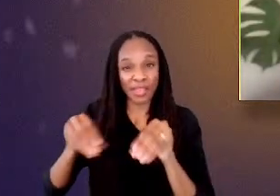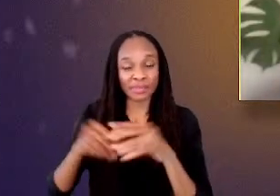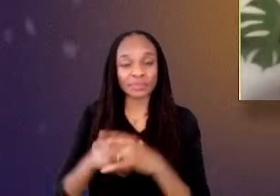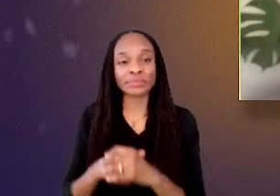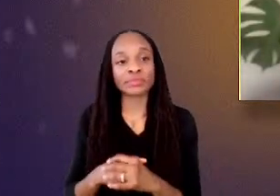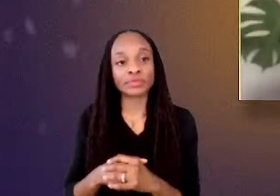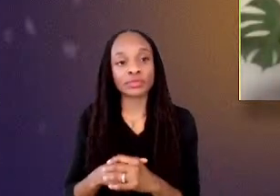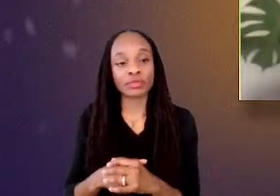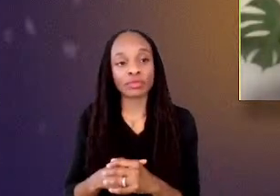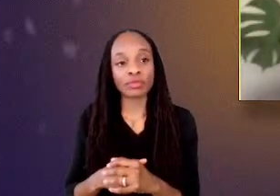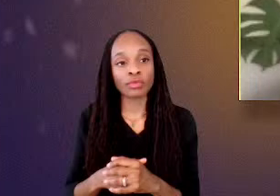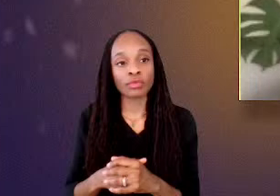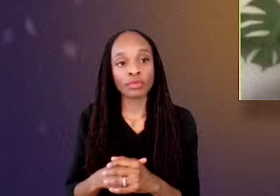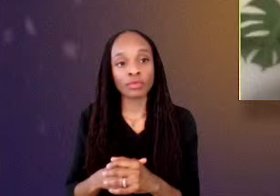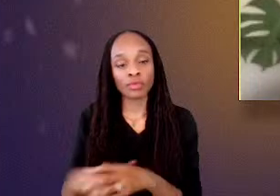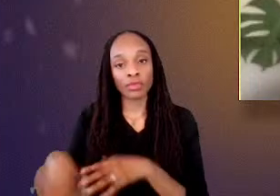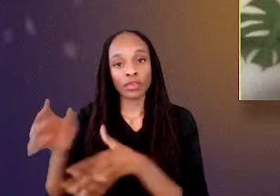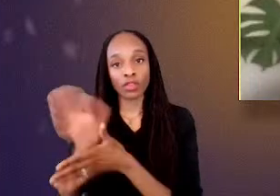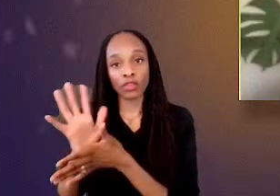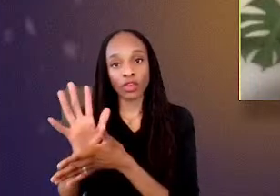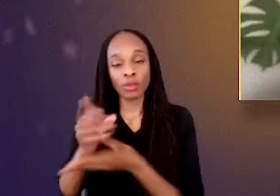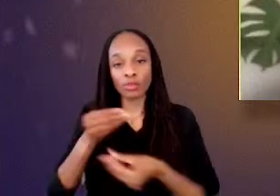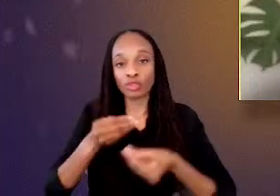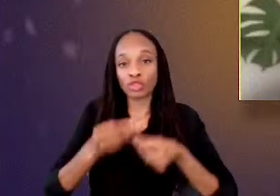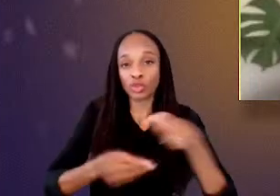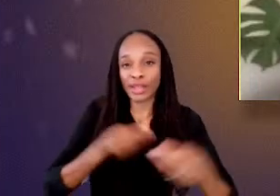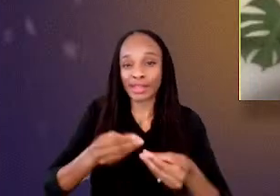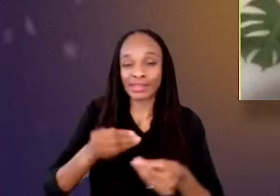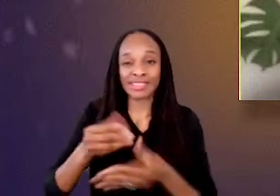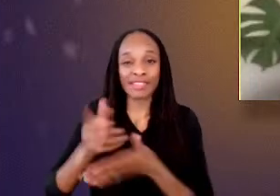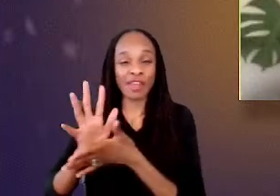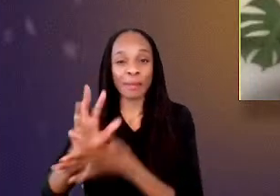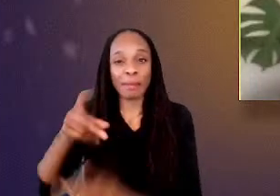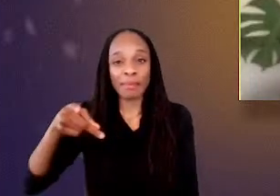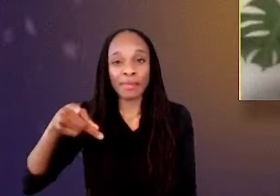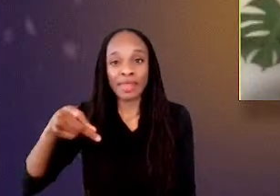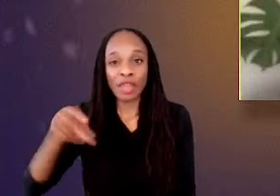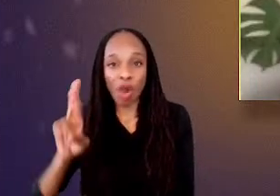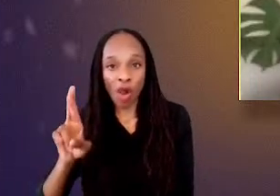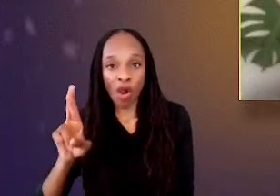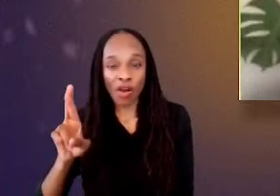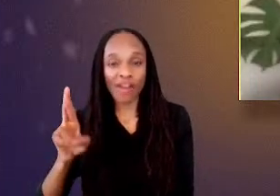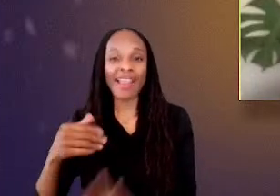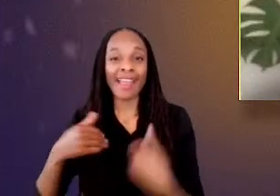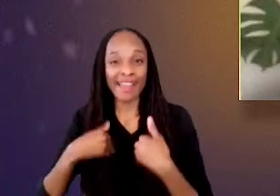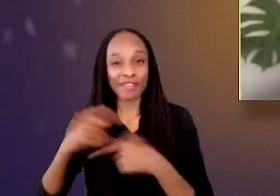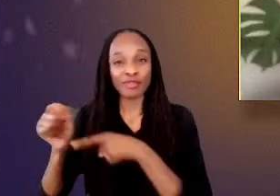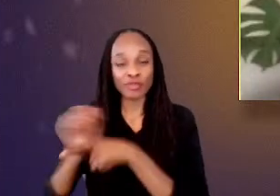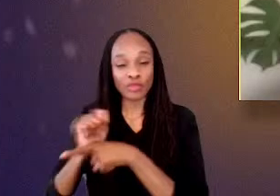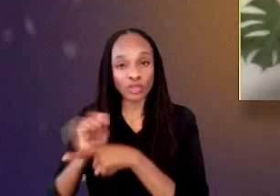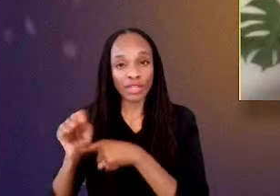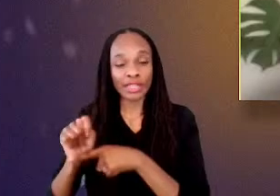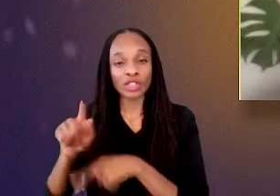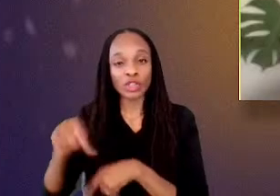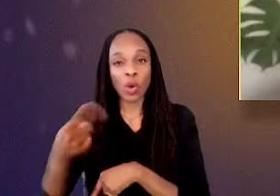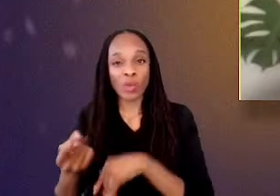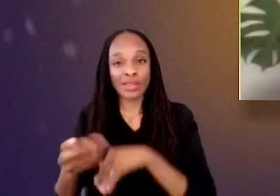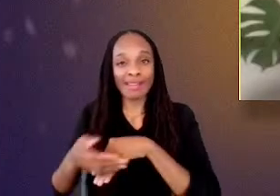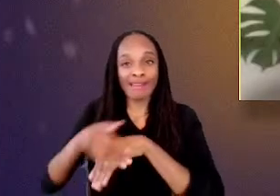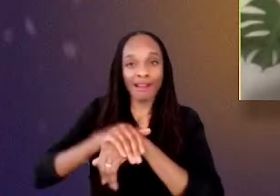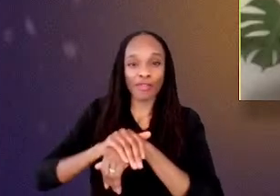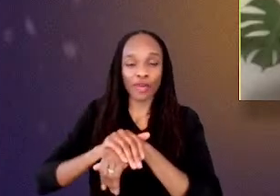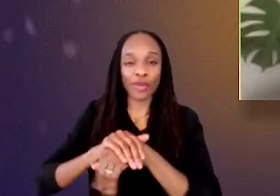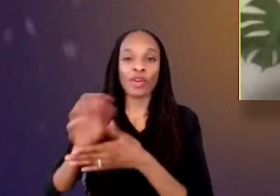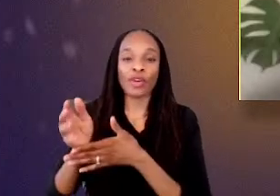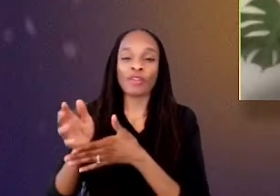The film trades and film PR are trained to only cover films at